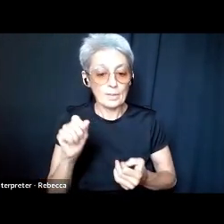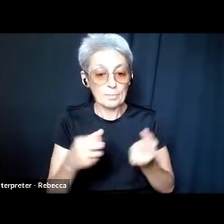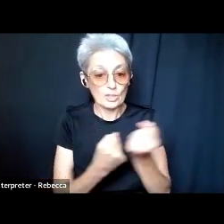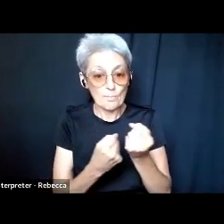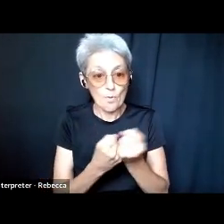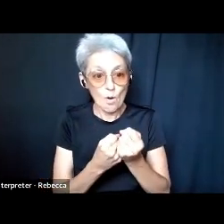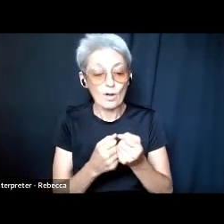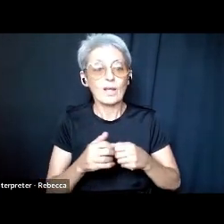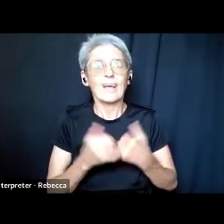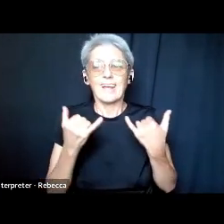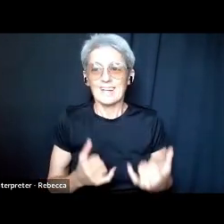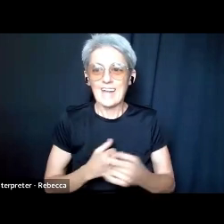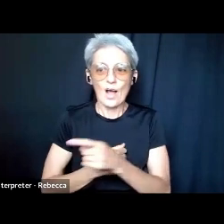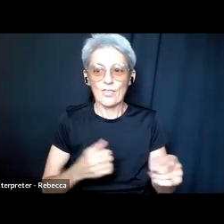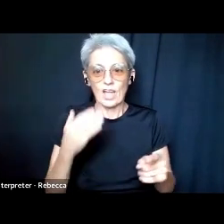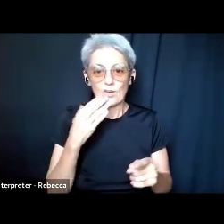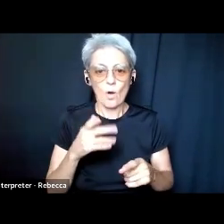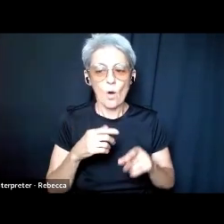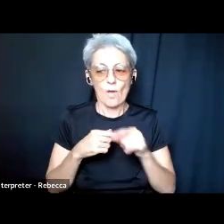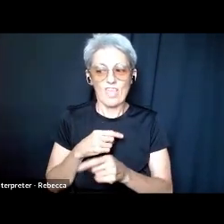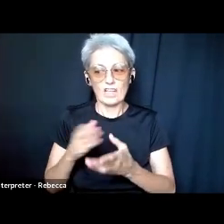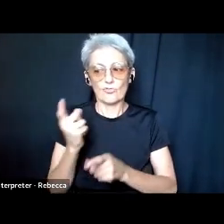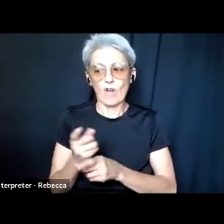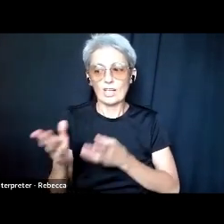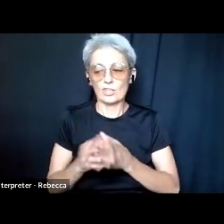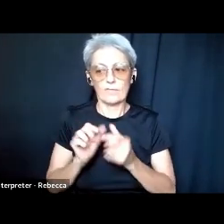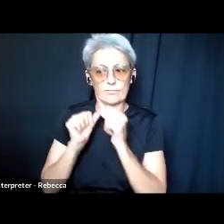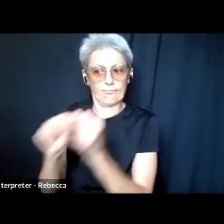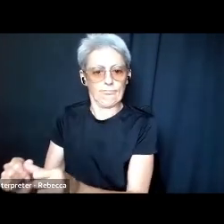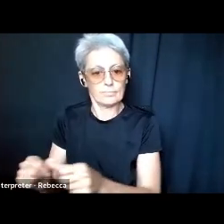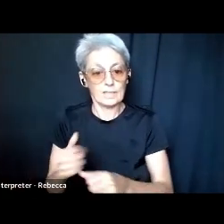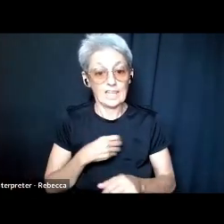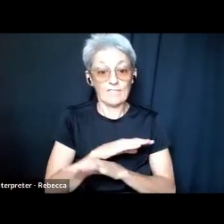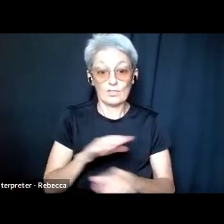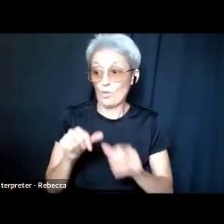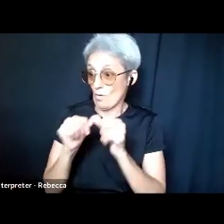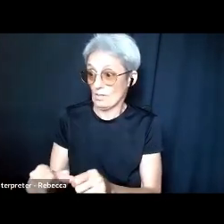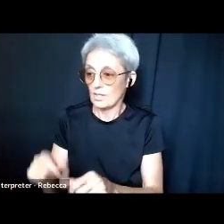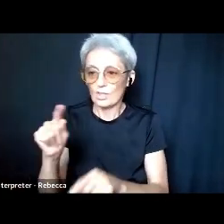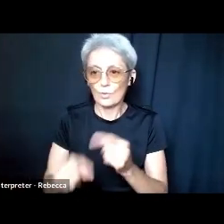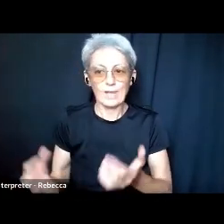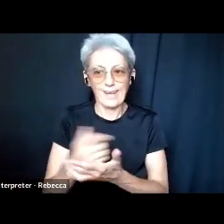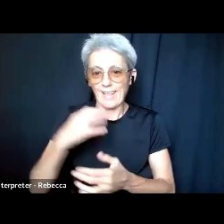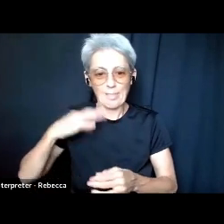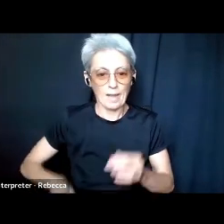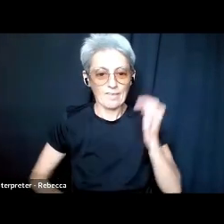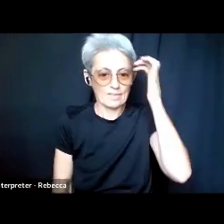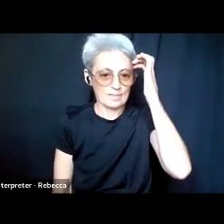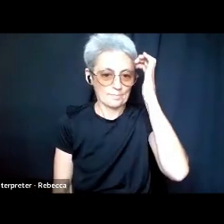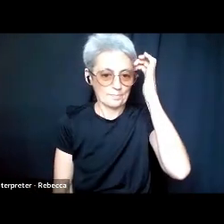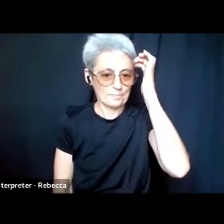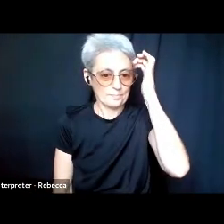know what services to stick with, because if you don't stick with it, you can't reap the benefits of it. Next slide.